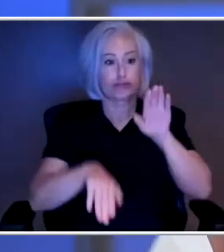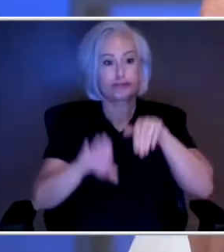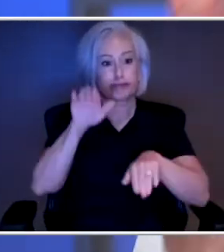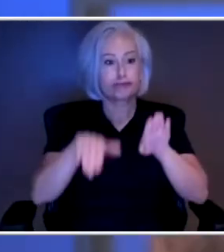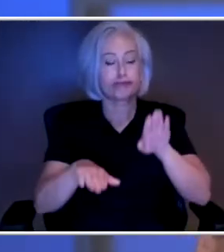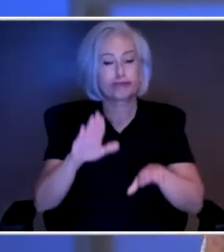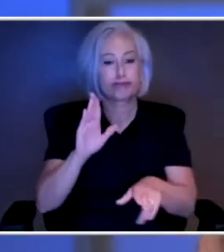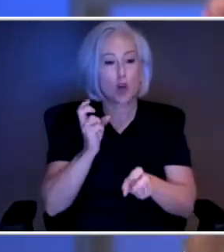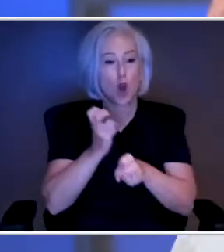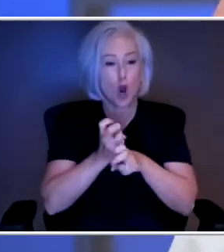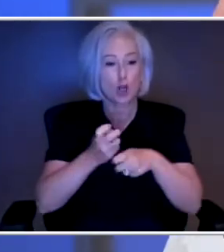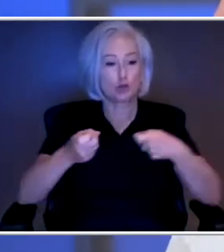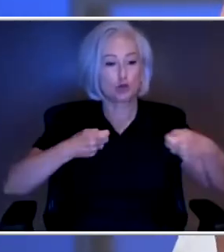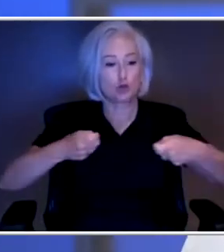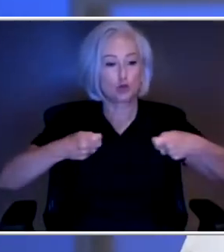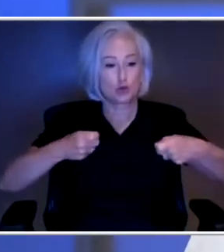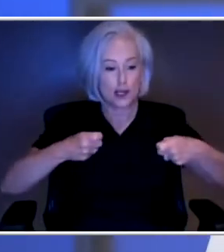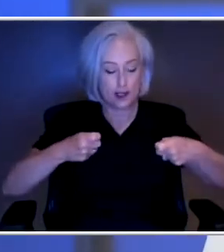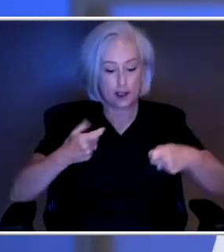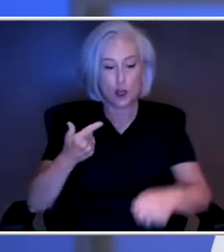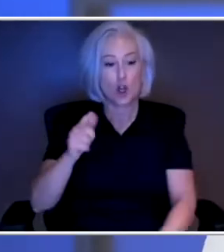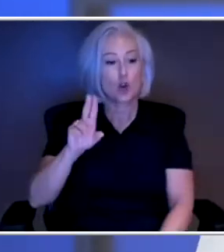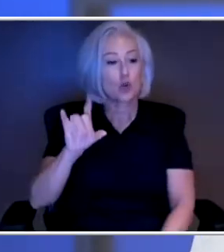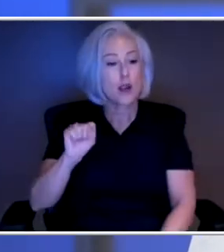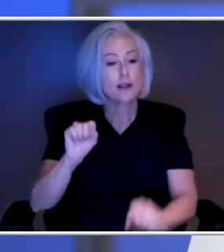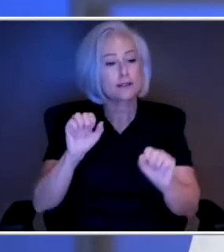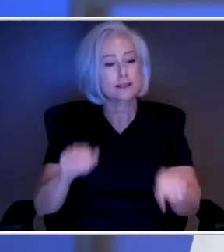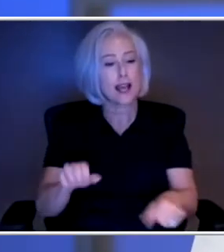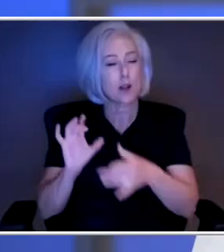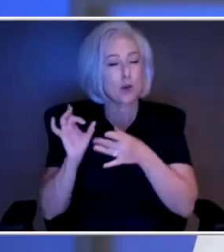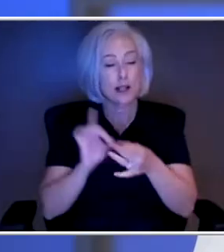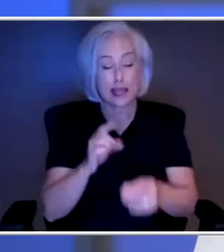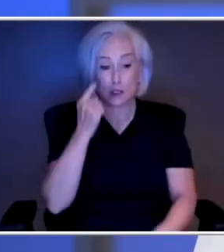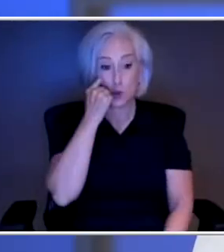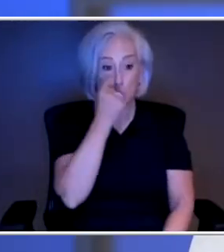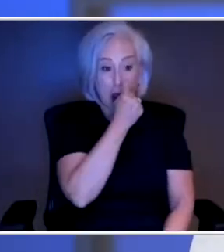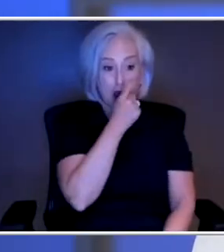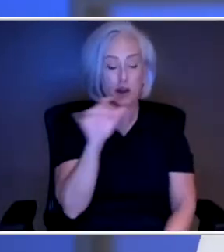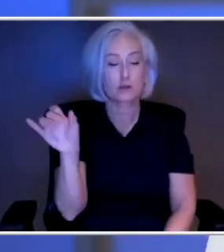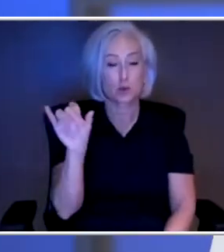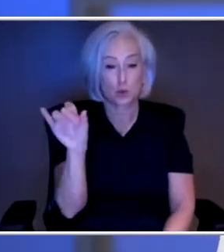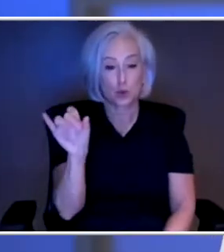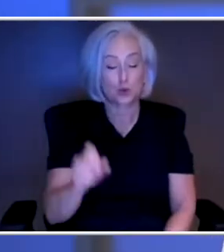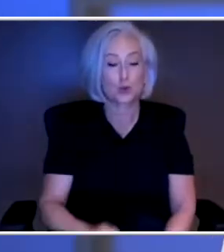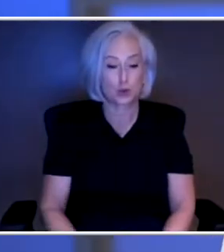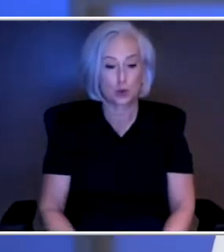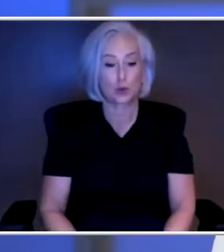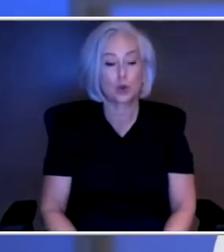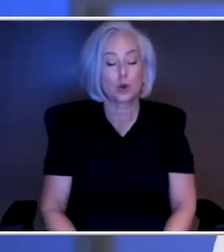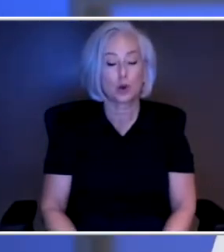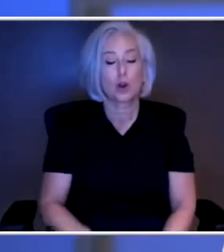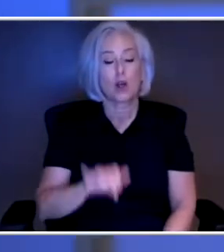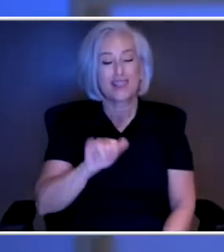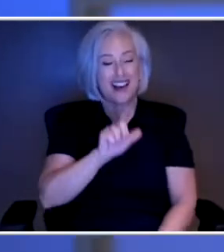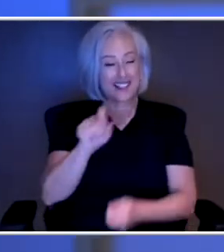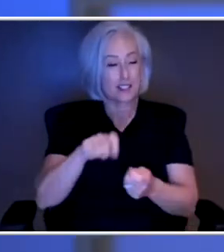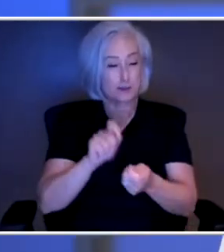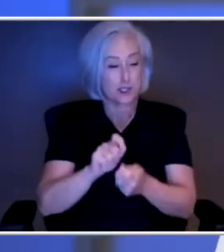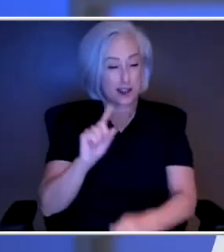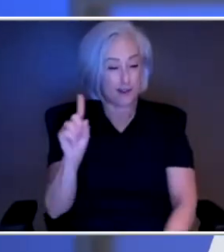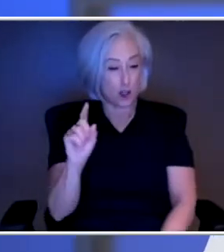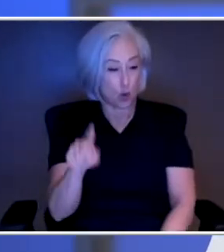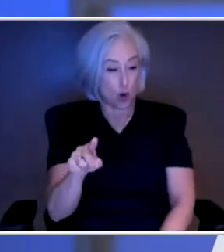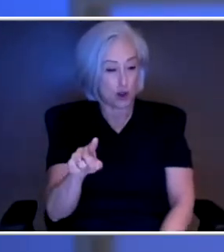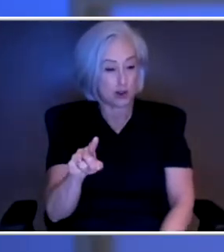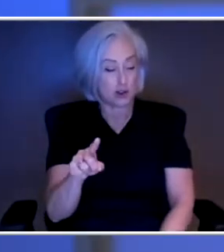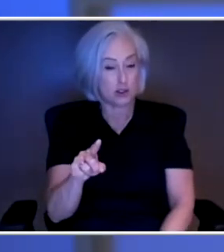a lot that goes on with it in terms of your eyes as well. So I think that particular question will be answered in